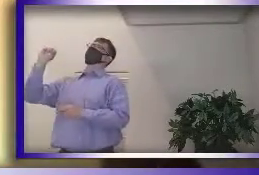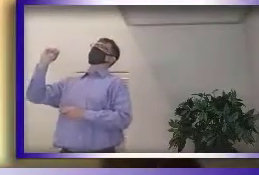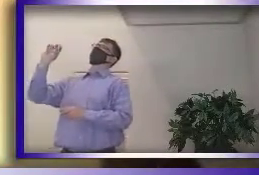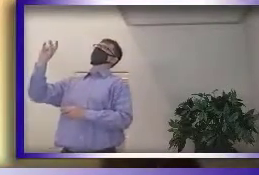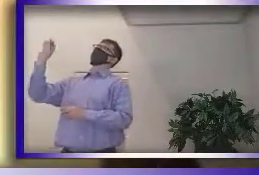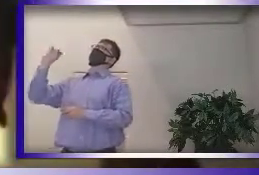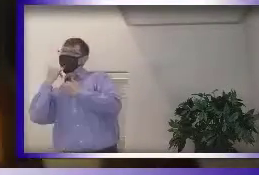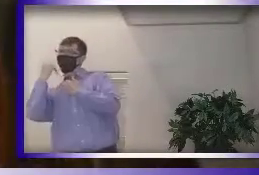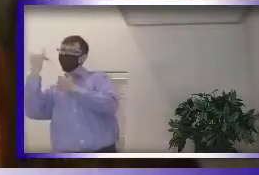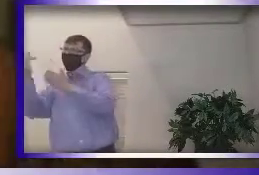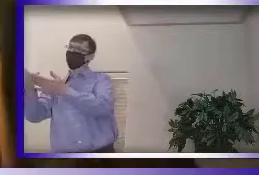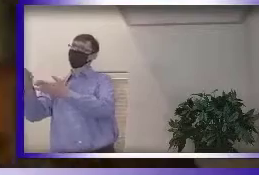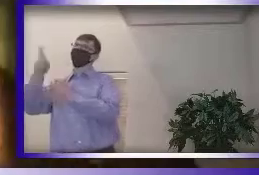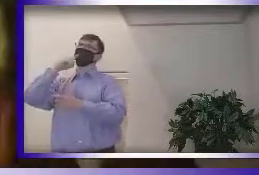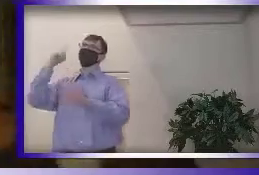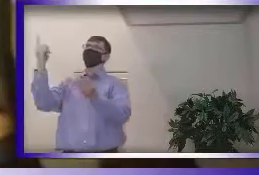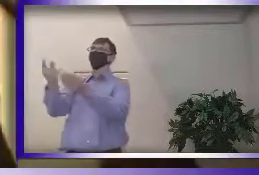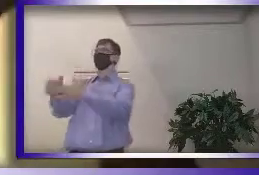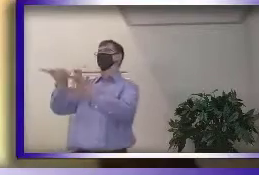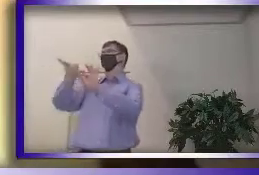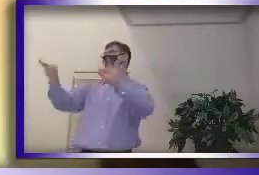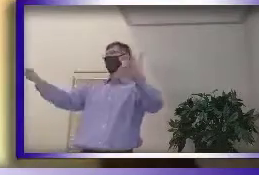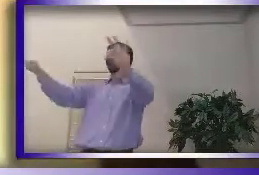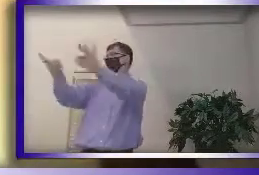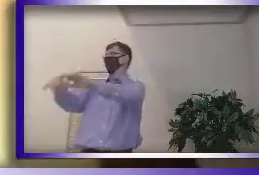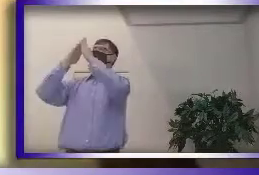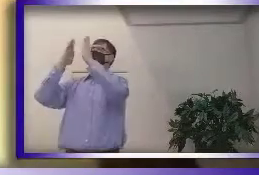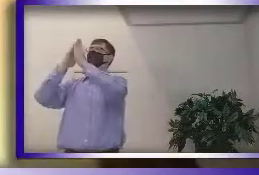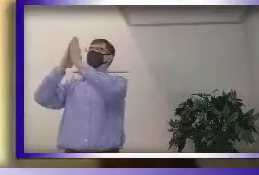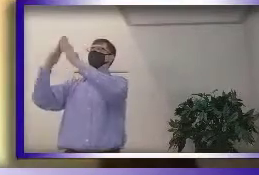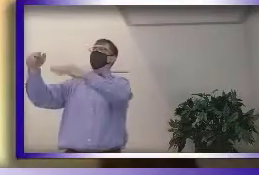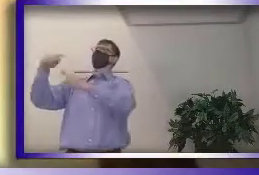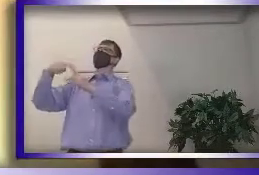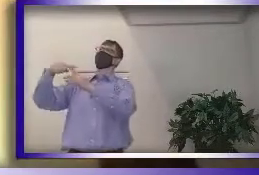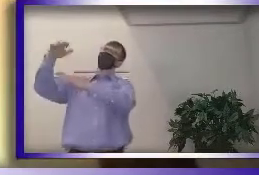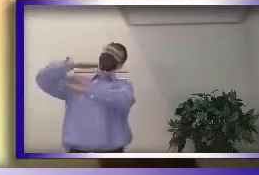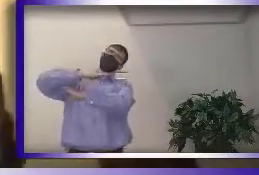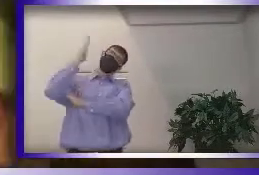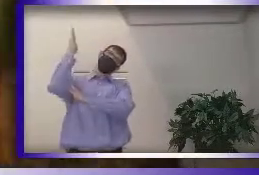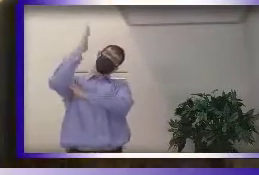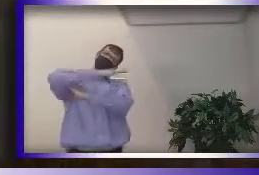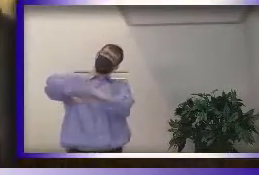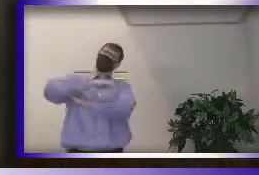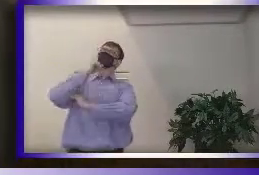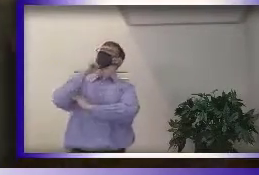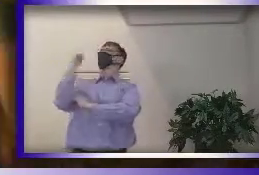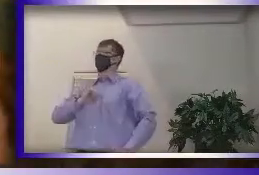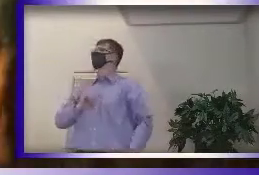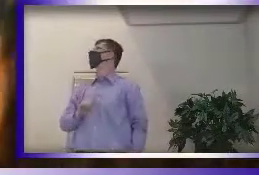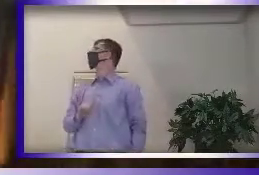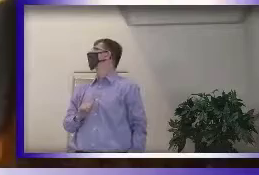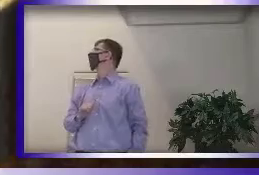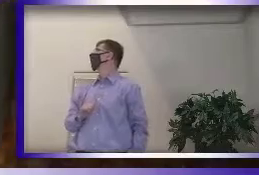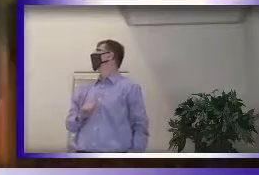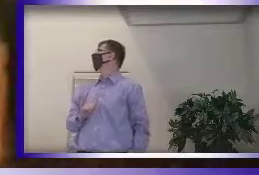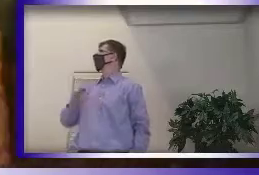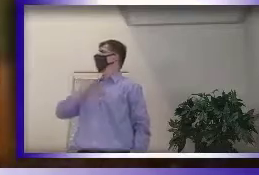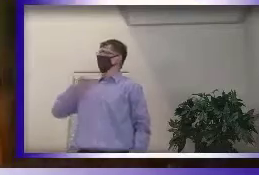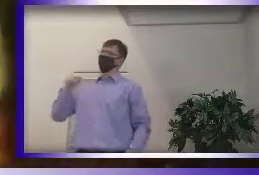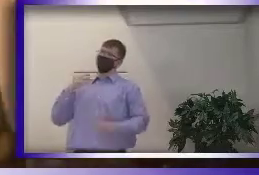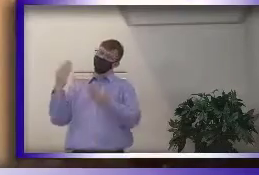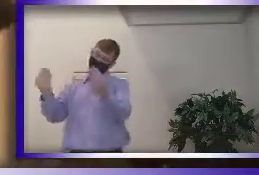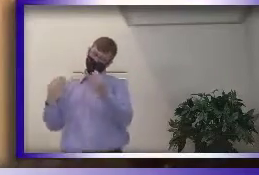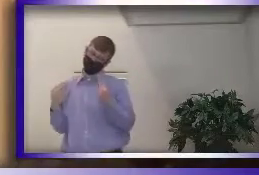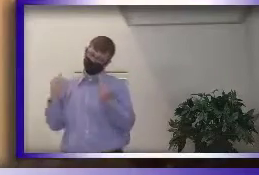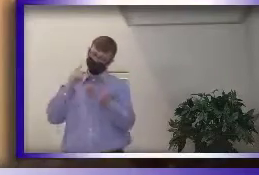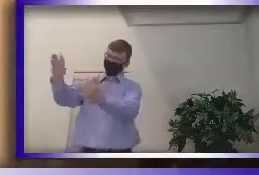Maybe. What matters is that in my family, because I know their names and I know their story and